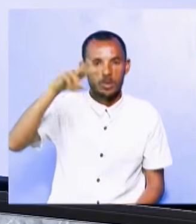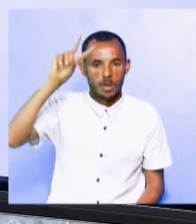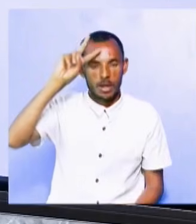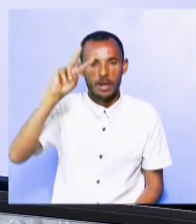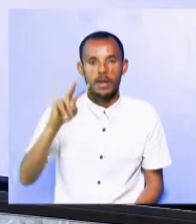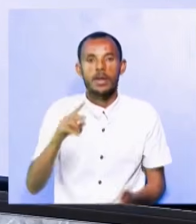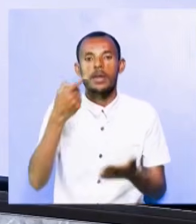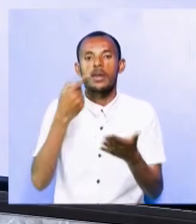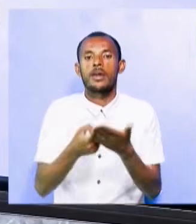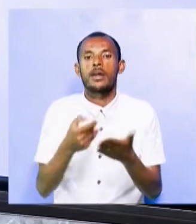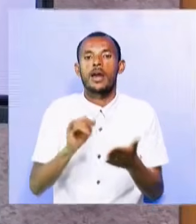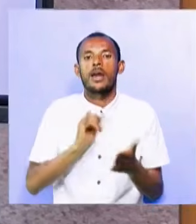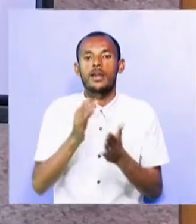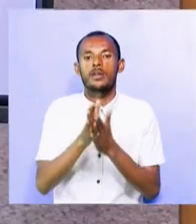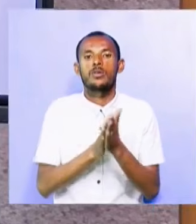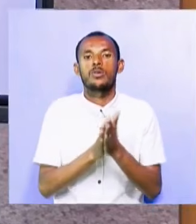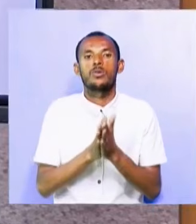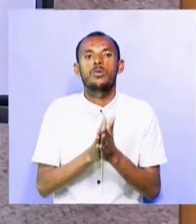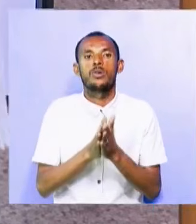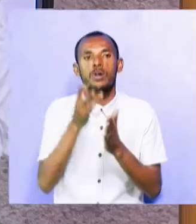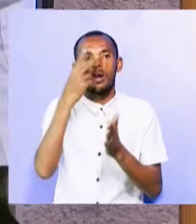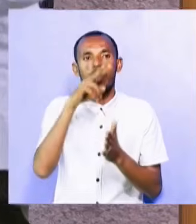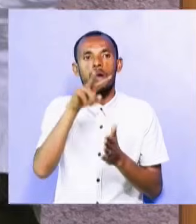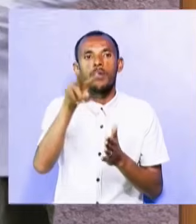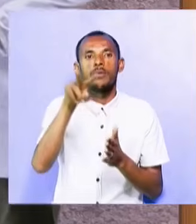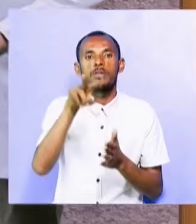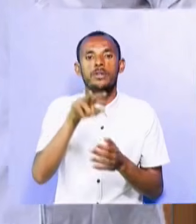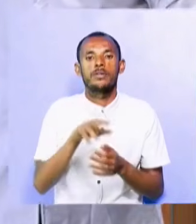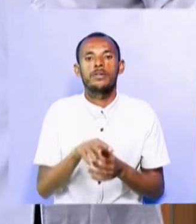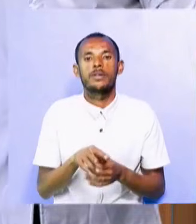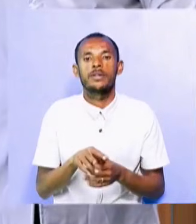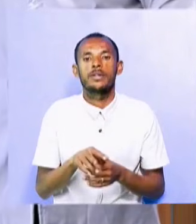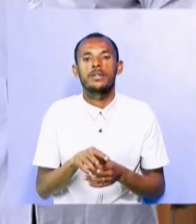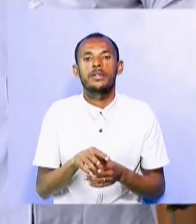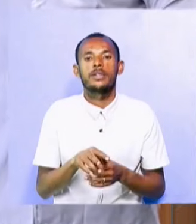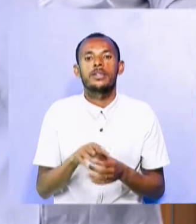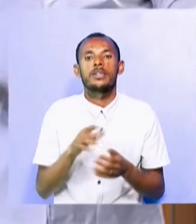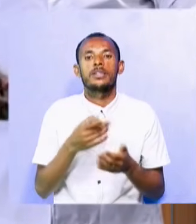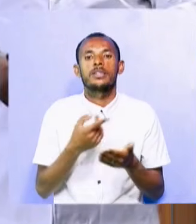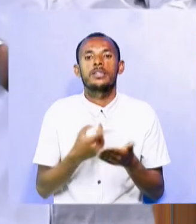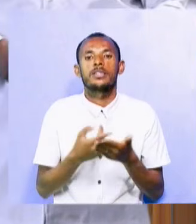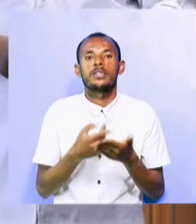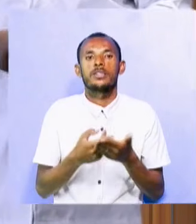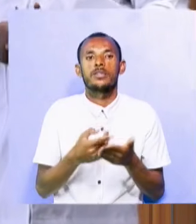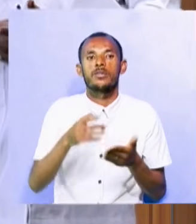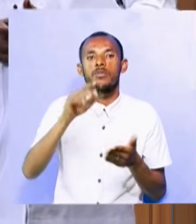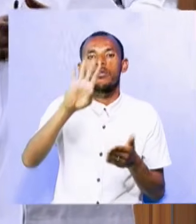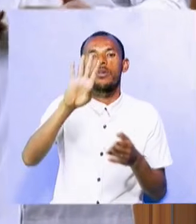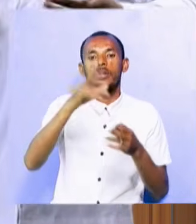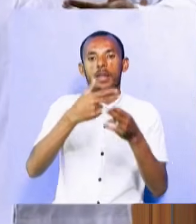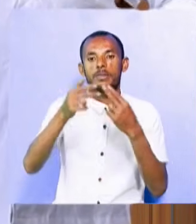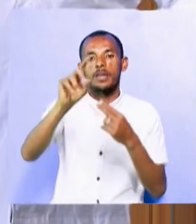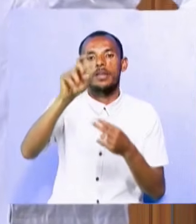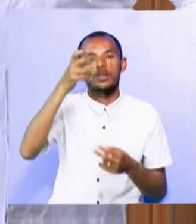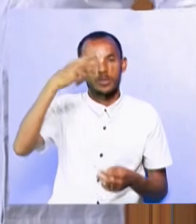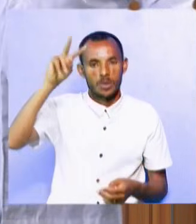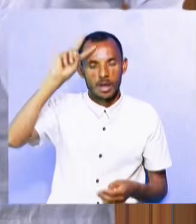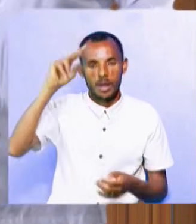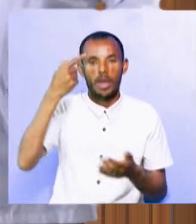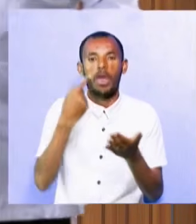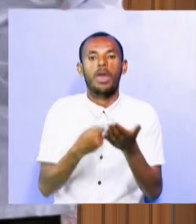Here, I need you to observe critically this 4 times x squared. Okay?